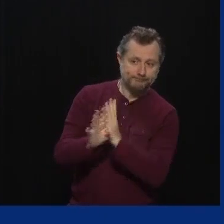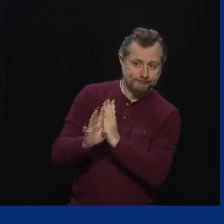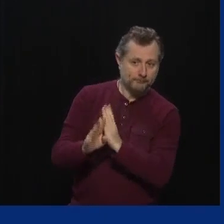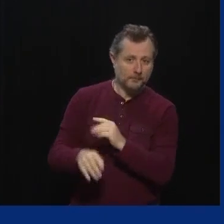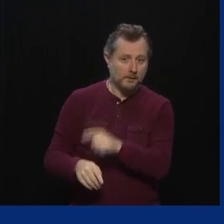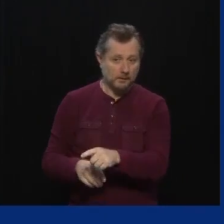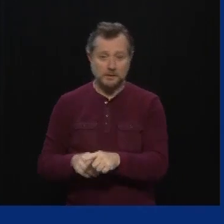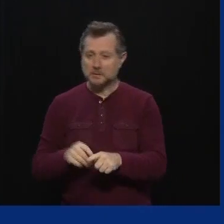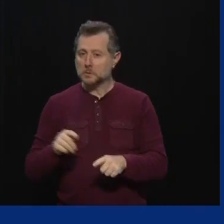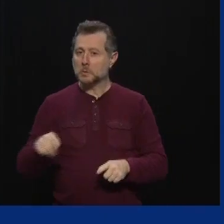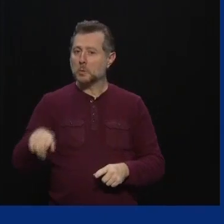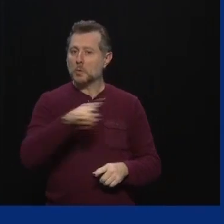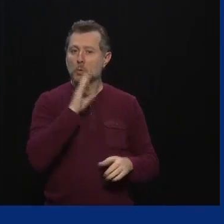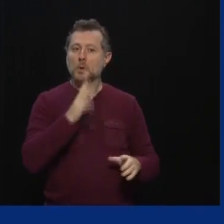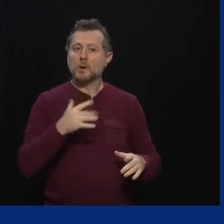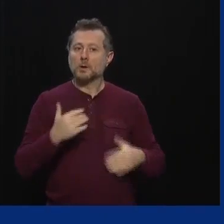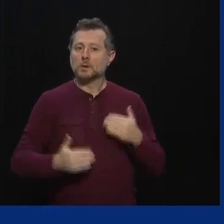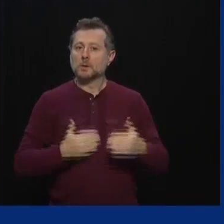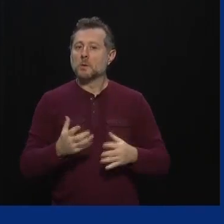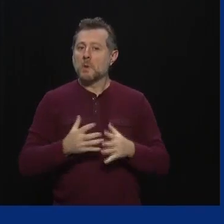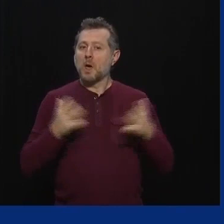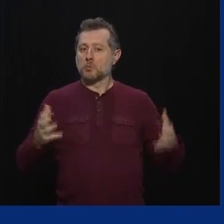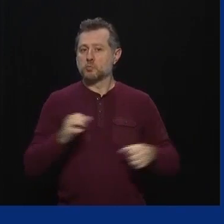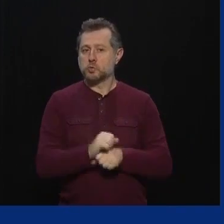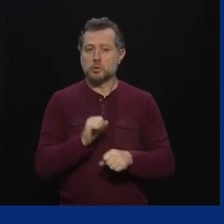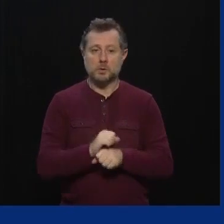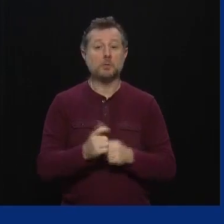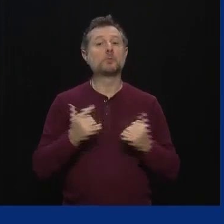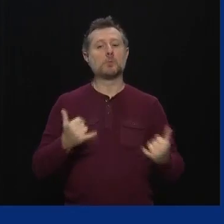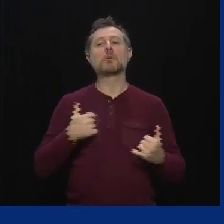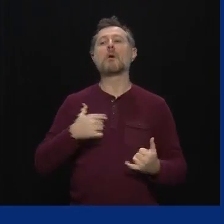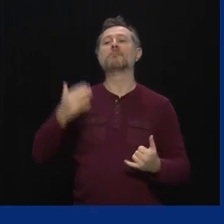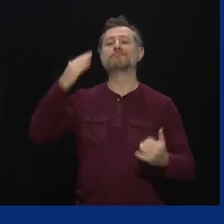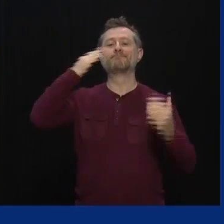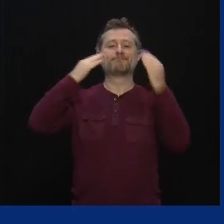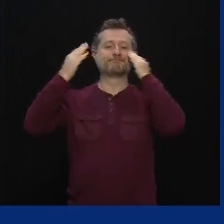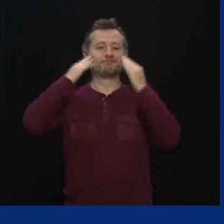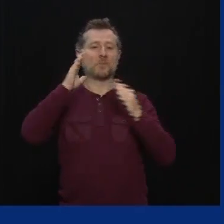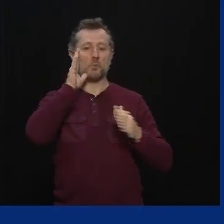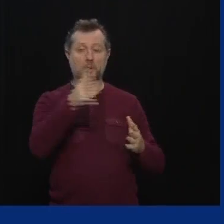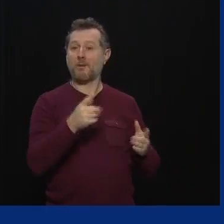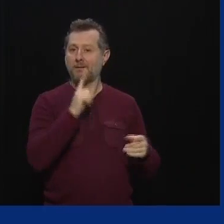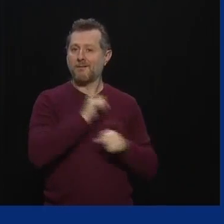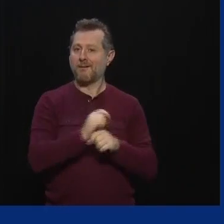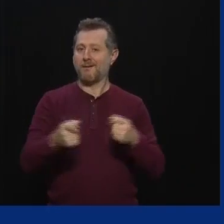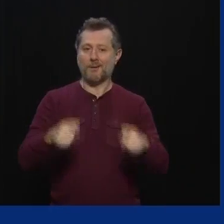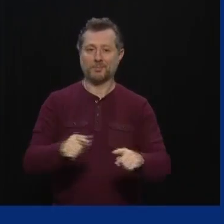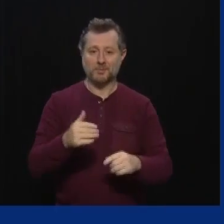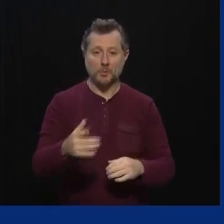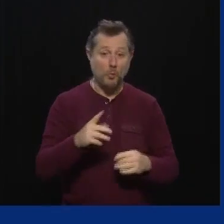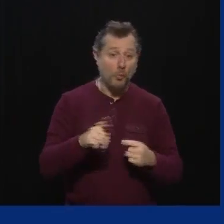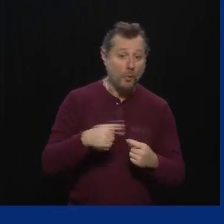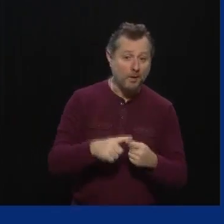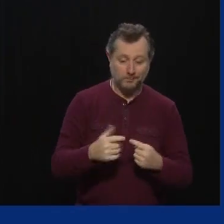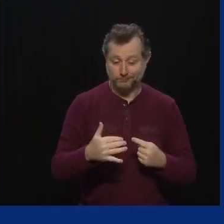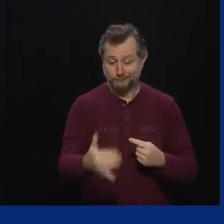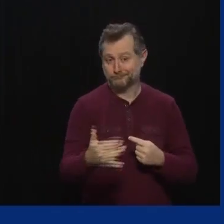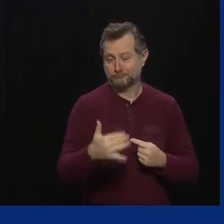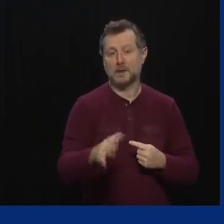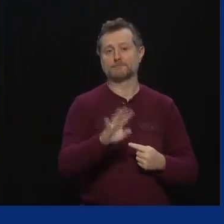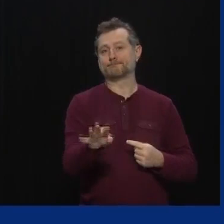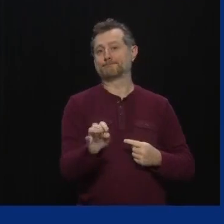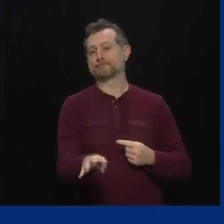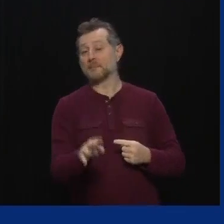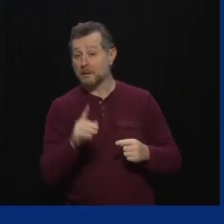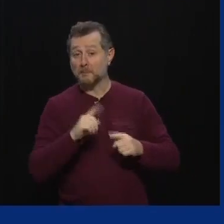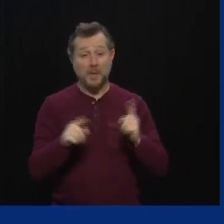work now that we have the confirmation that this is inevitable. It's going to happen. It's just a question on timing, but we will be more than